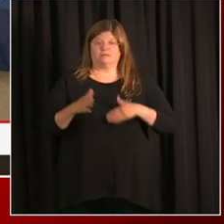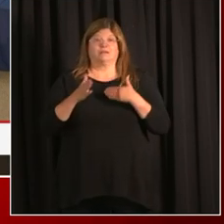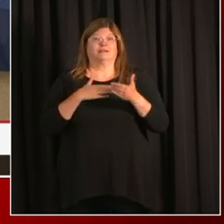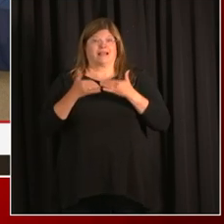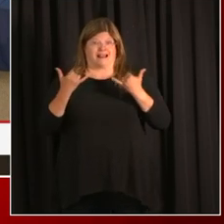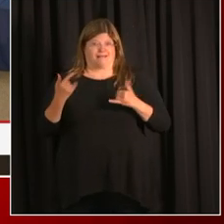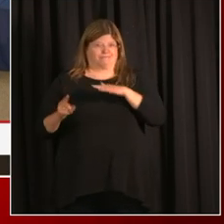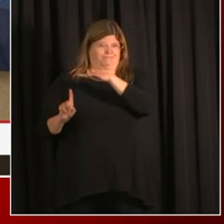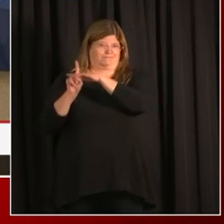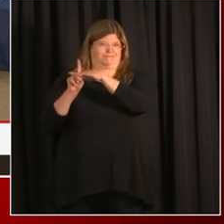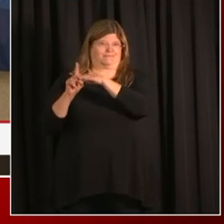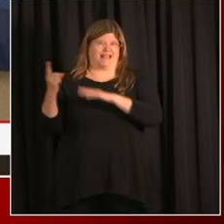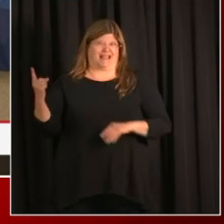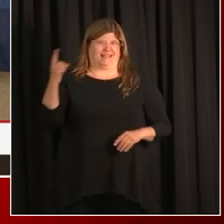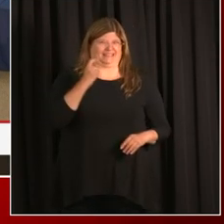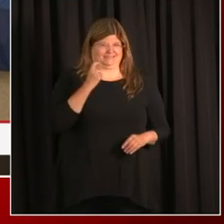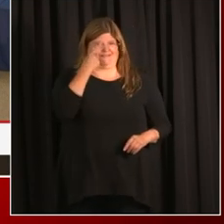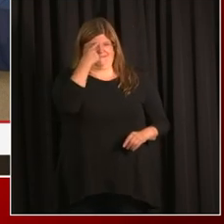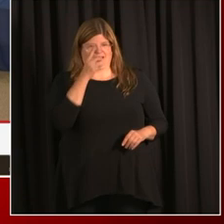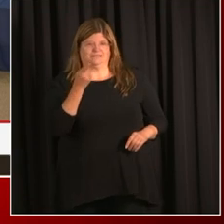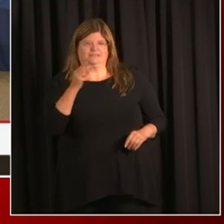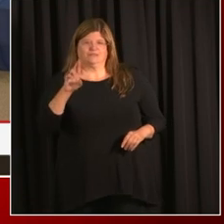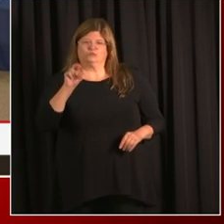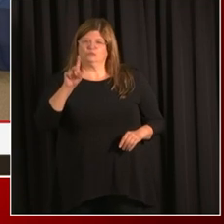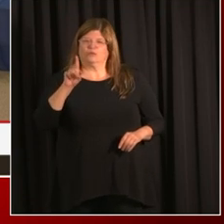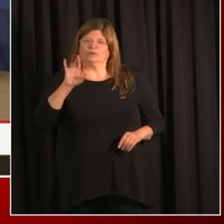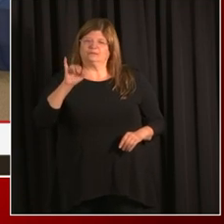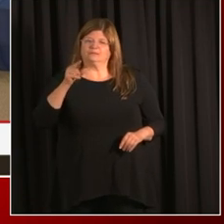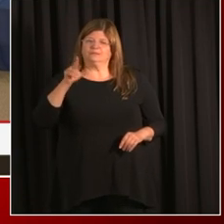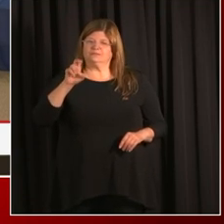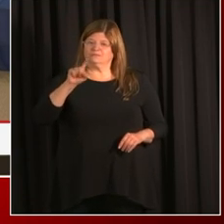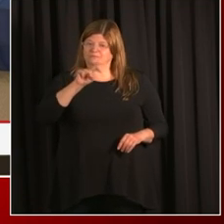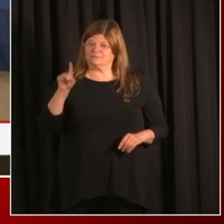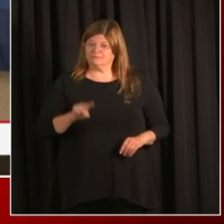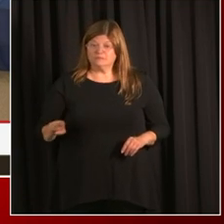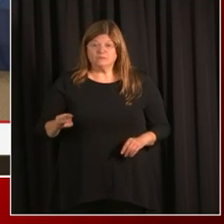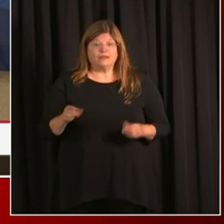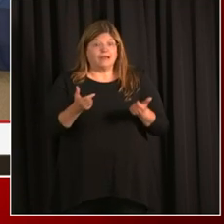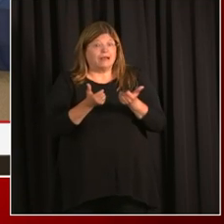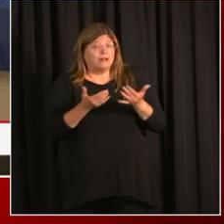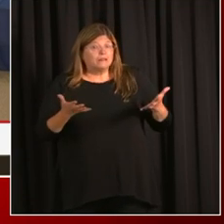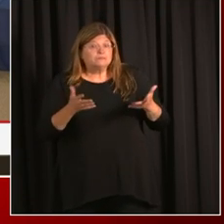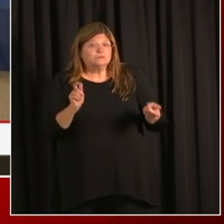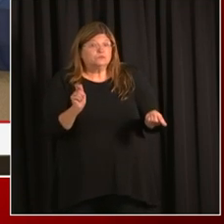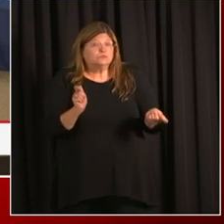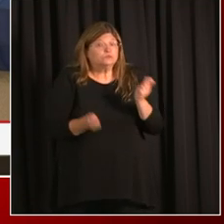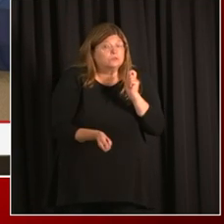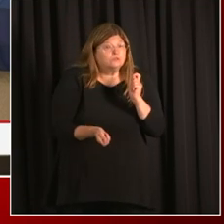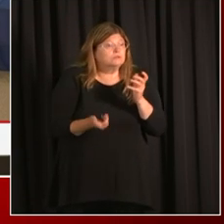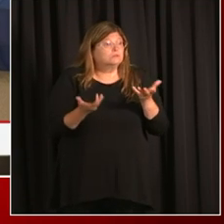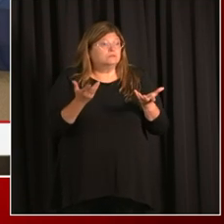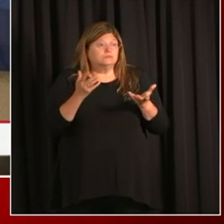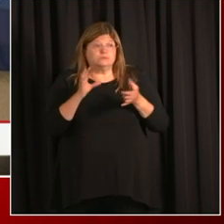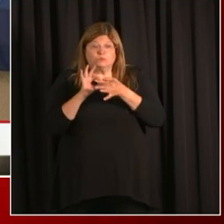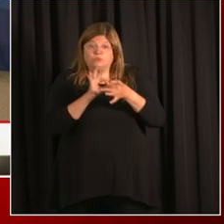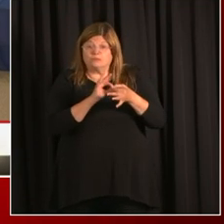Will there be any changes to testing with the upcoming weather event?